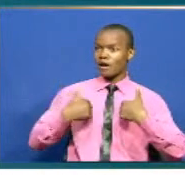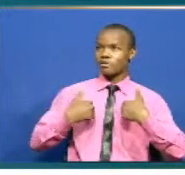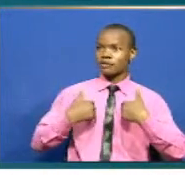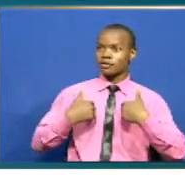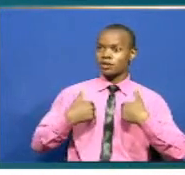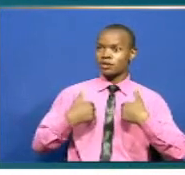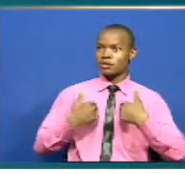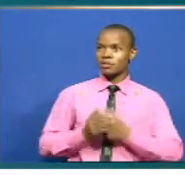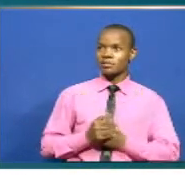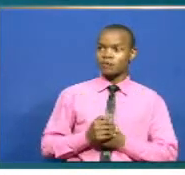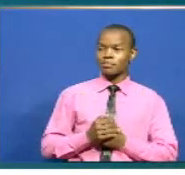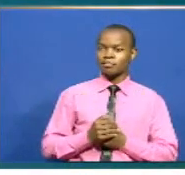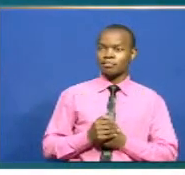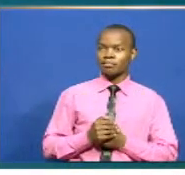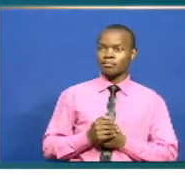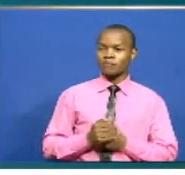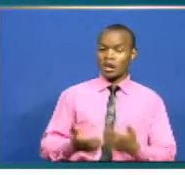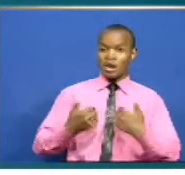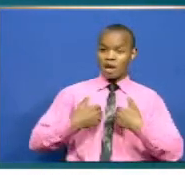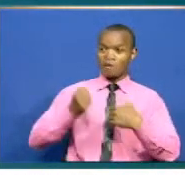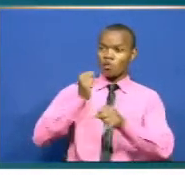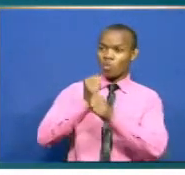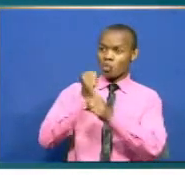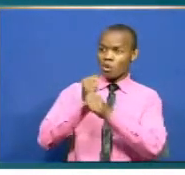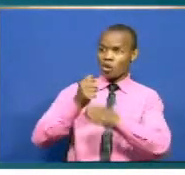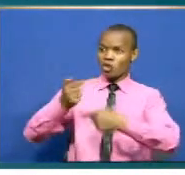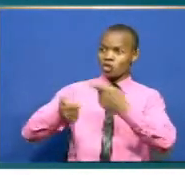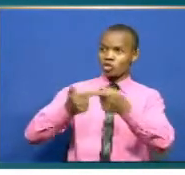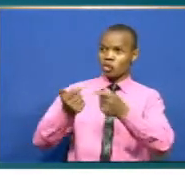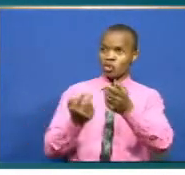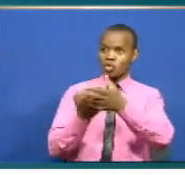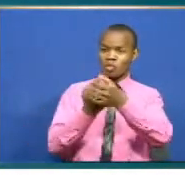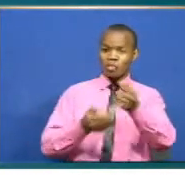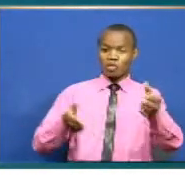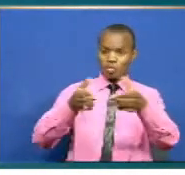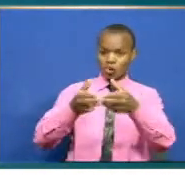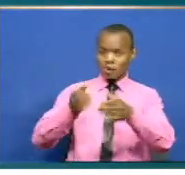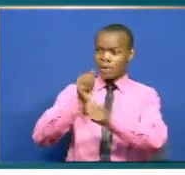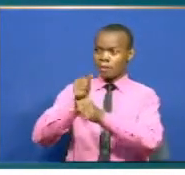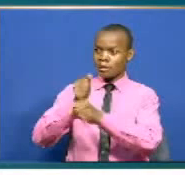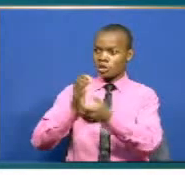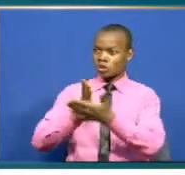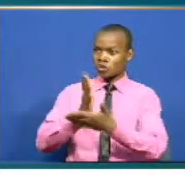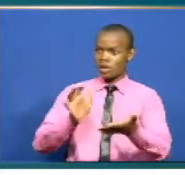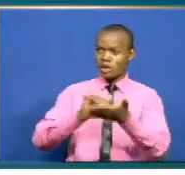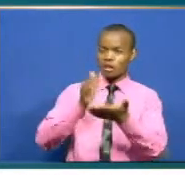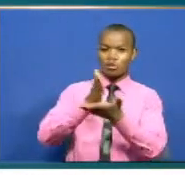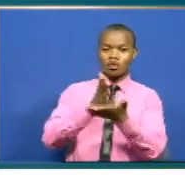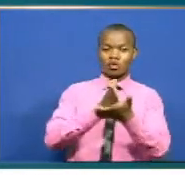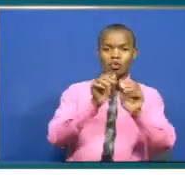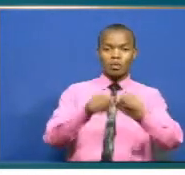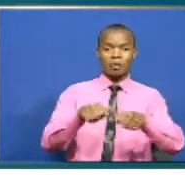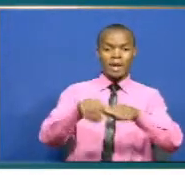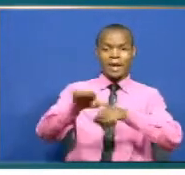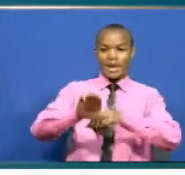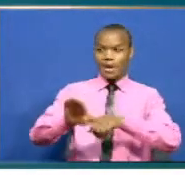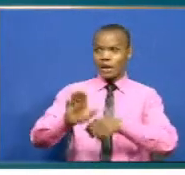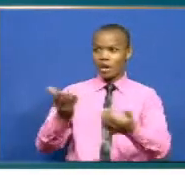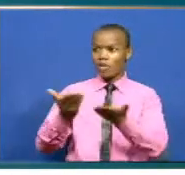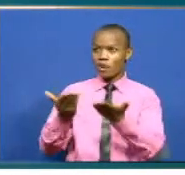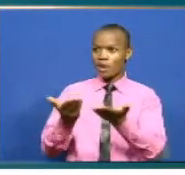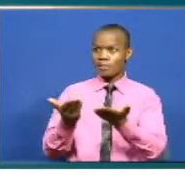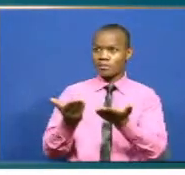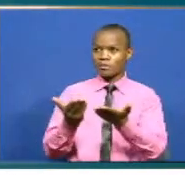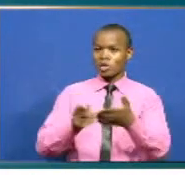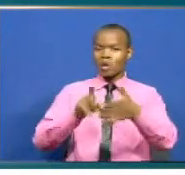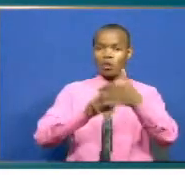there has been considerable amount of efforts that's been put in by the two principals to ensure that this is looked at from an angle of what